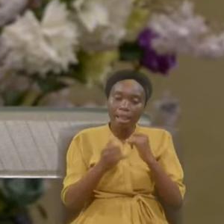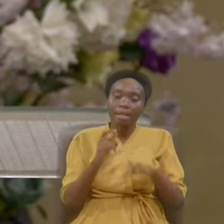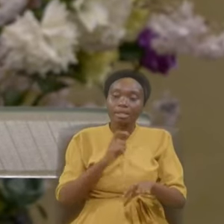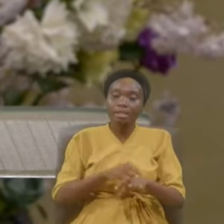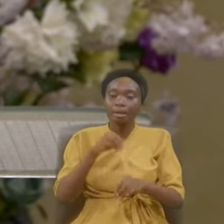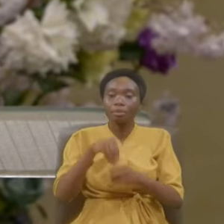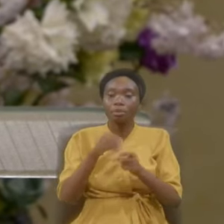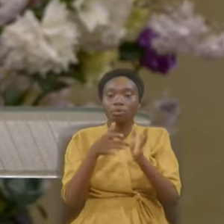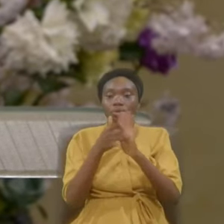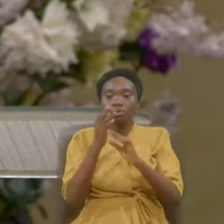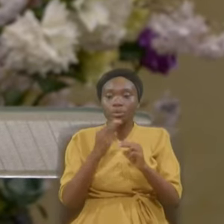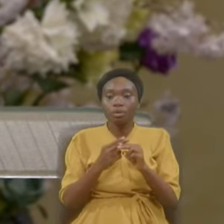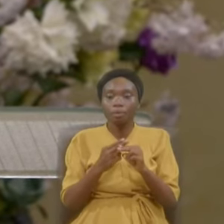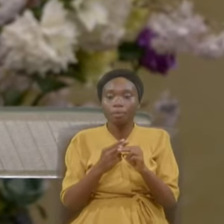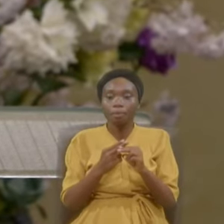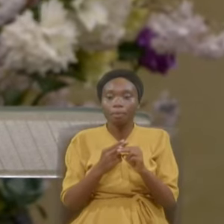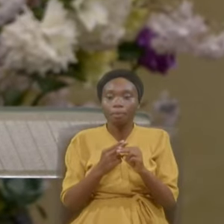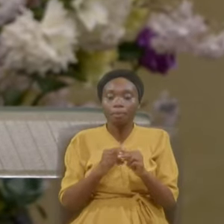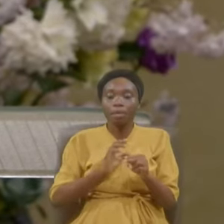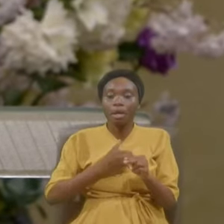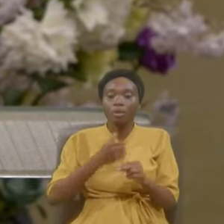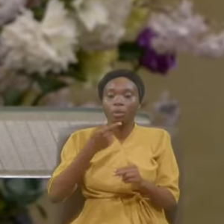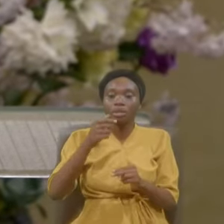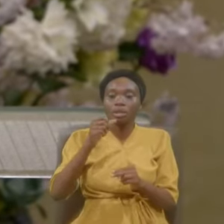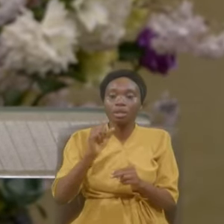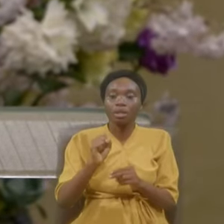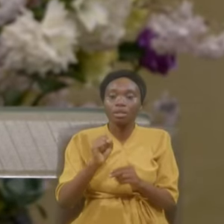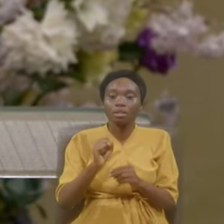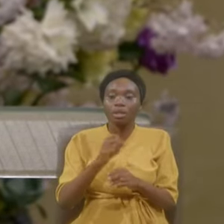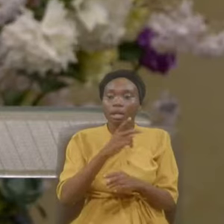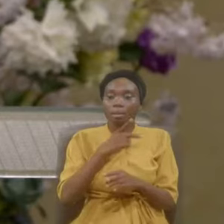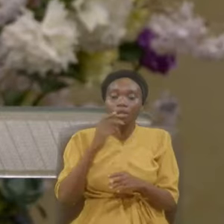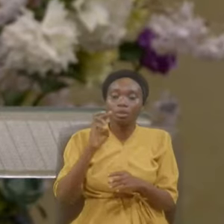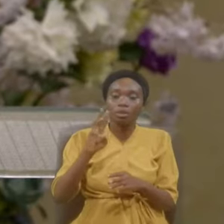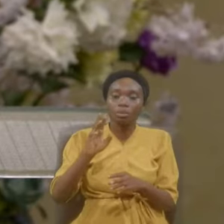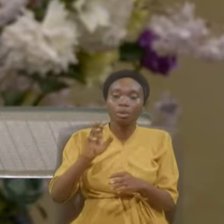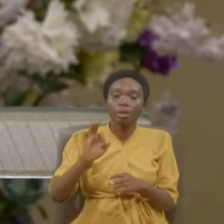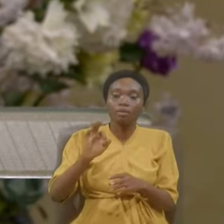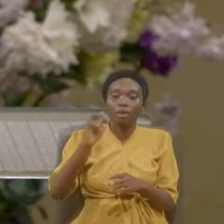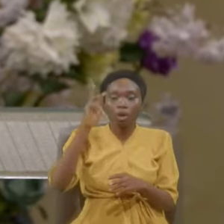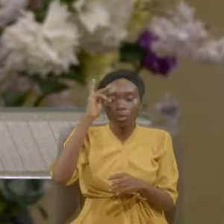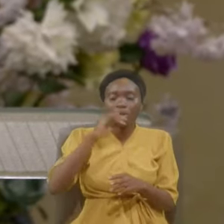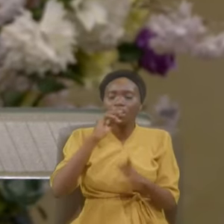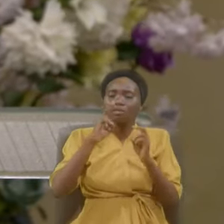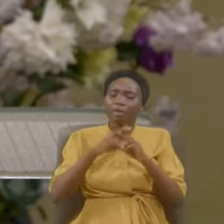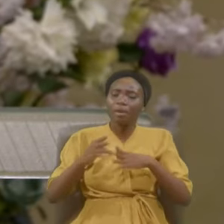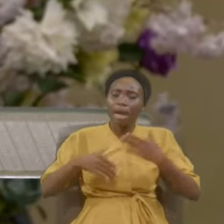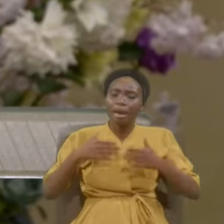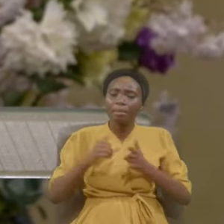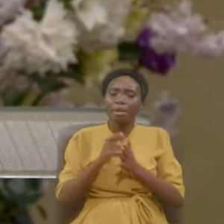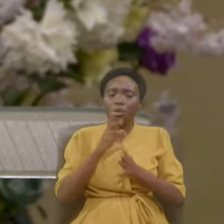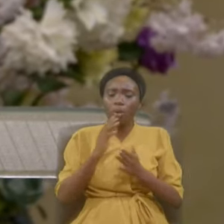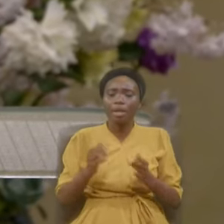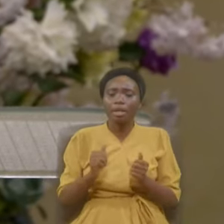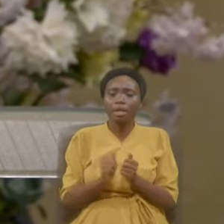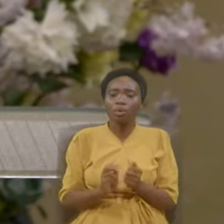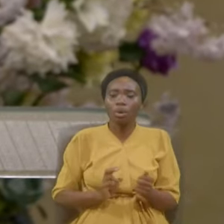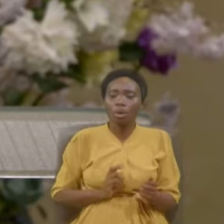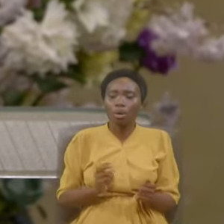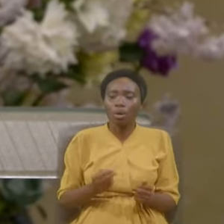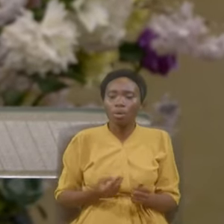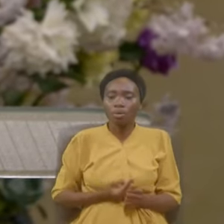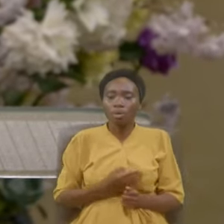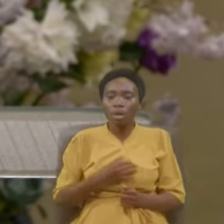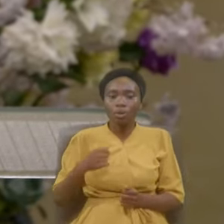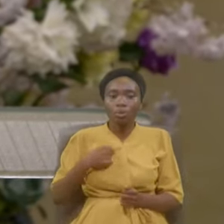name. Our GS, our General Superintendent, that's Pastor W.F. Kumuyi, is very delighted that you are here with us. We are